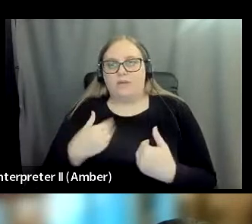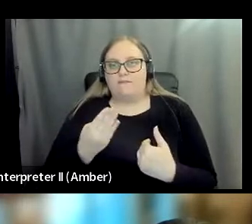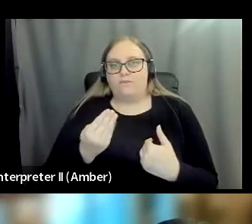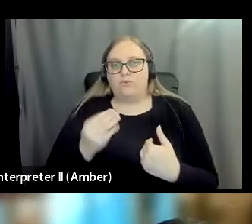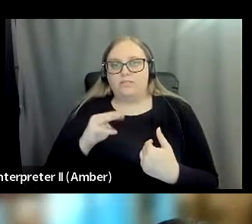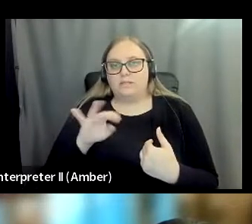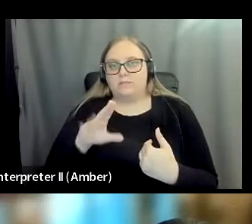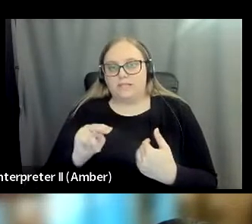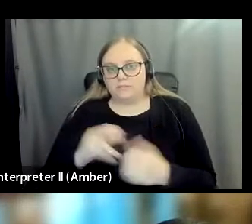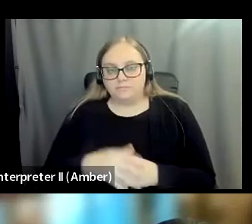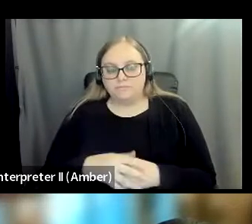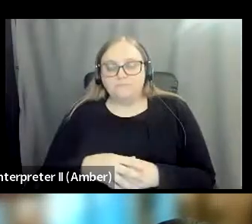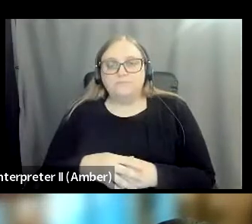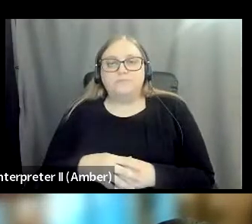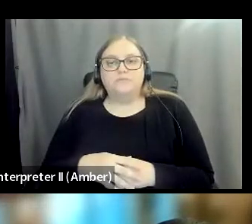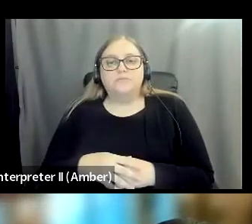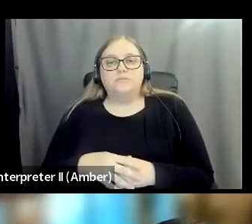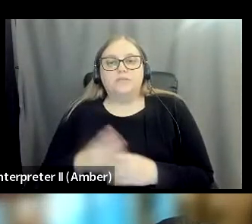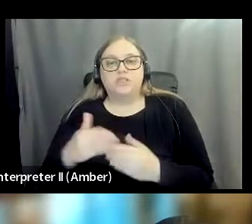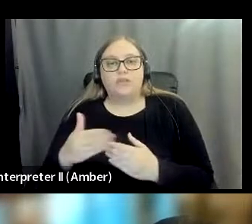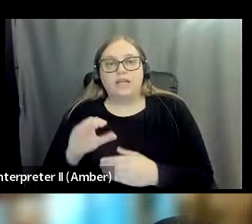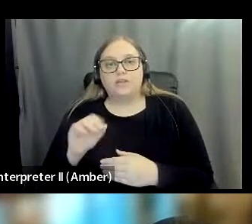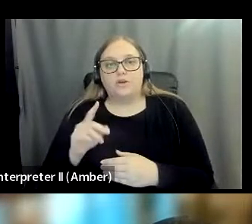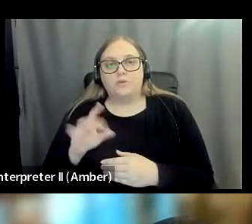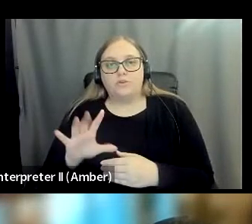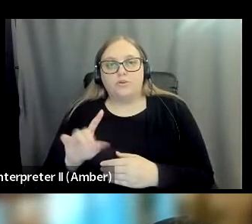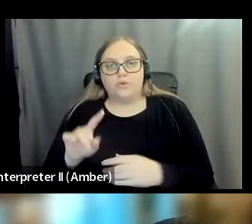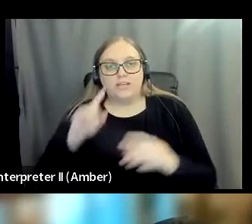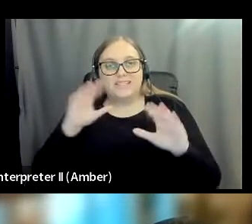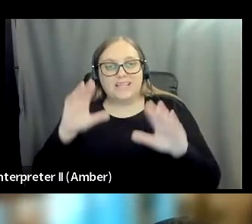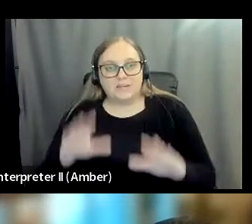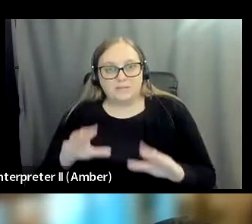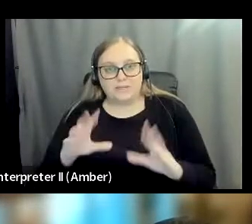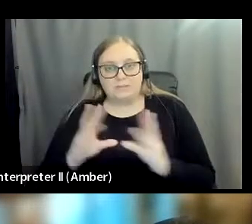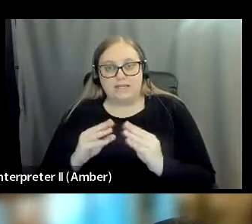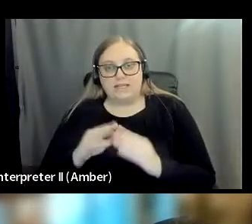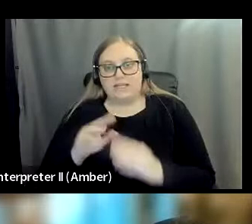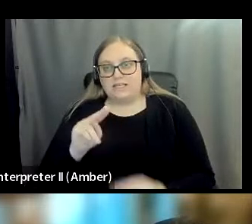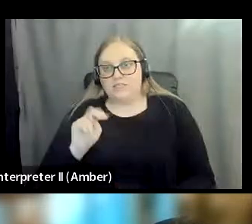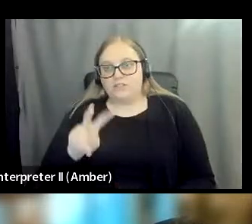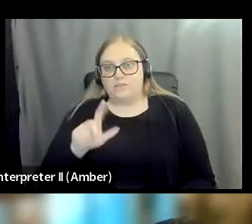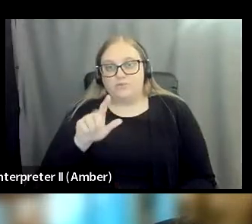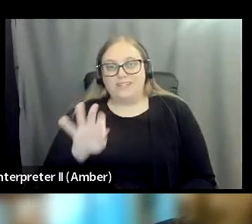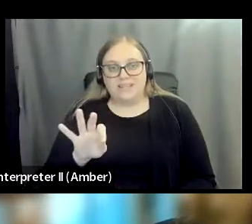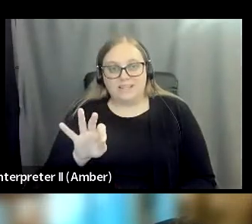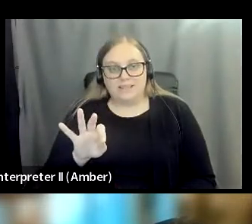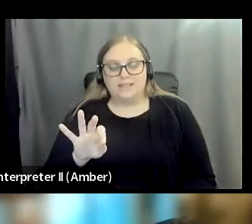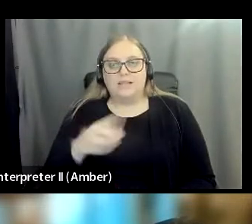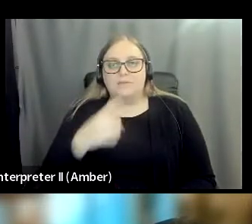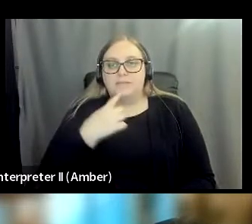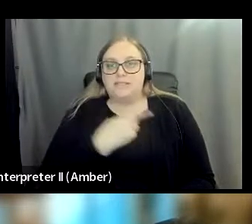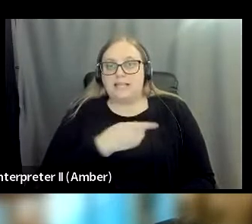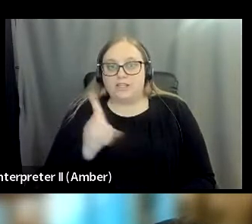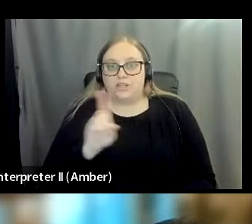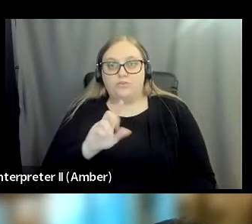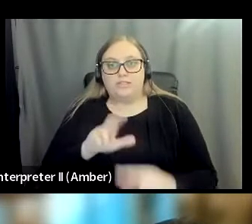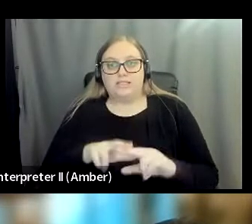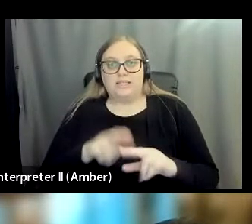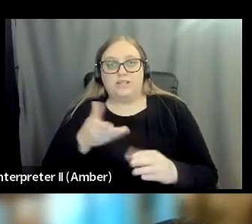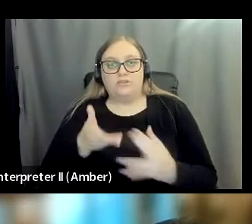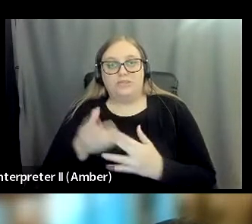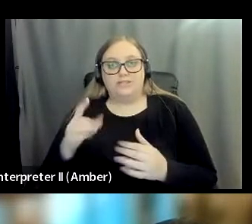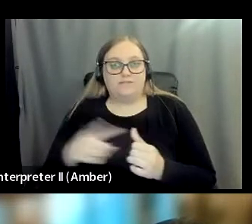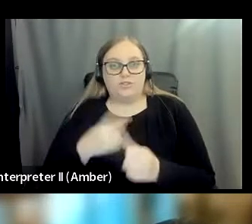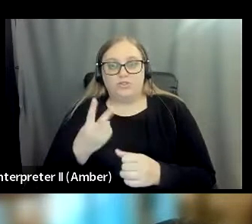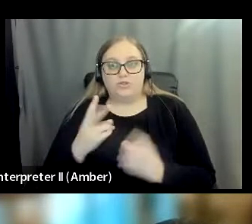now. The next Opioid Abatement Settlement Commission meeting is on November 29th. And I'm telling you from sitting through these first two